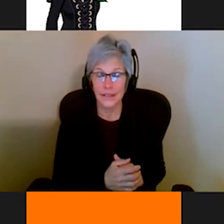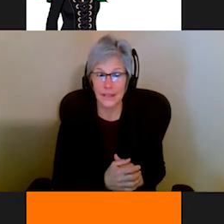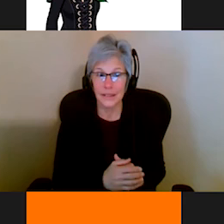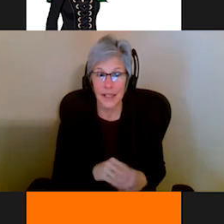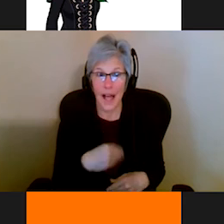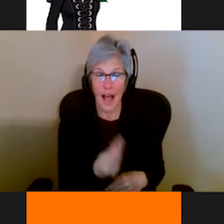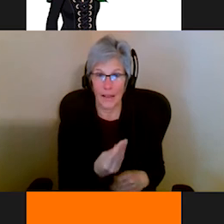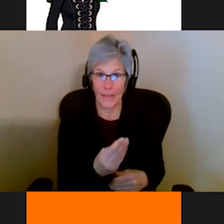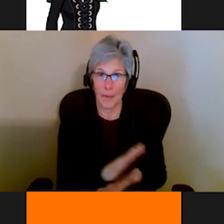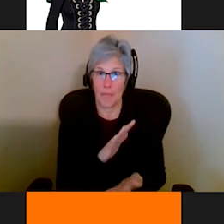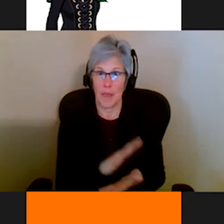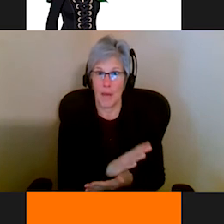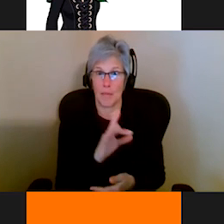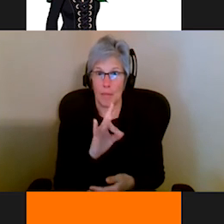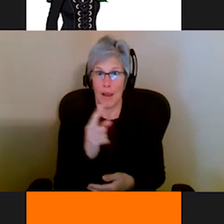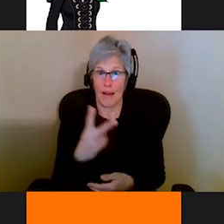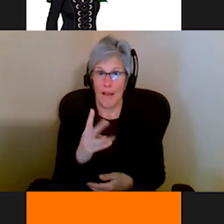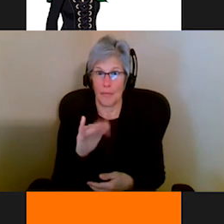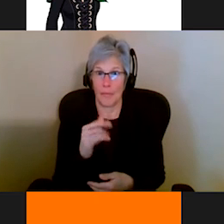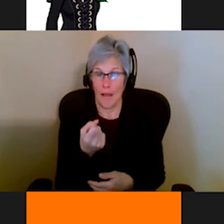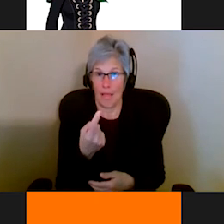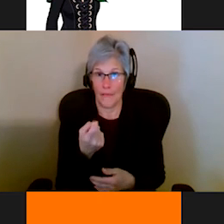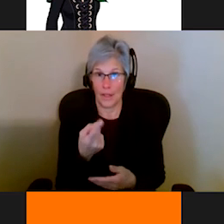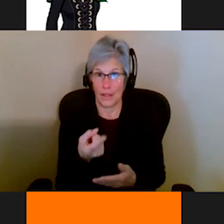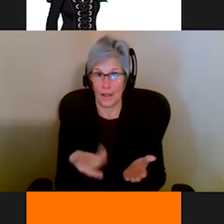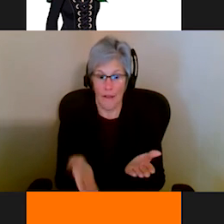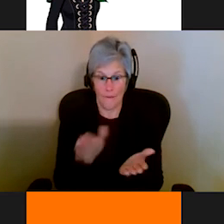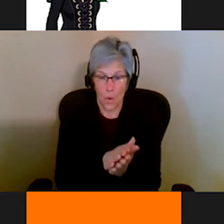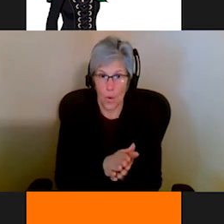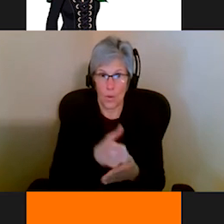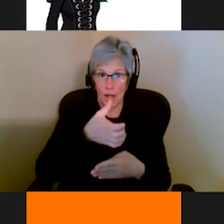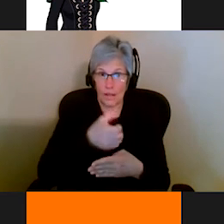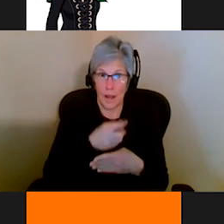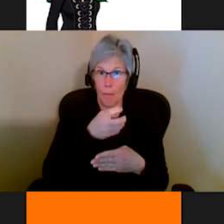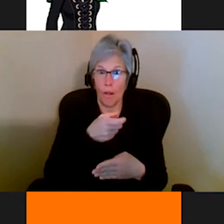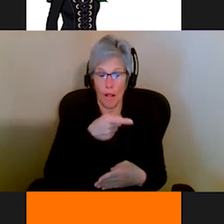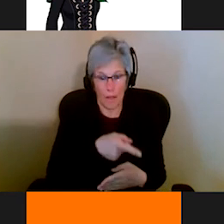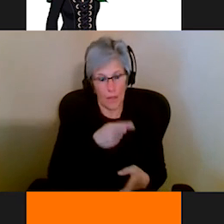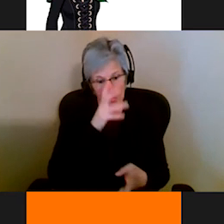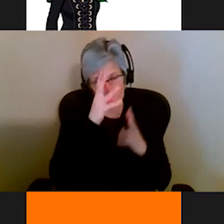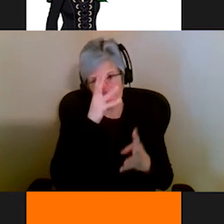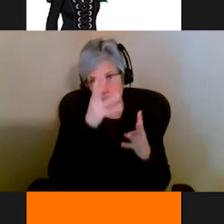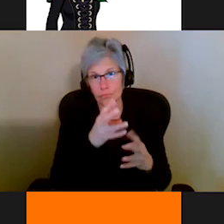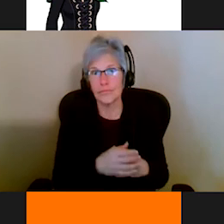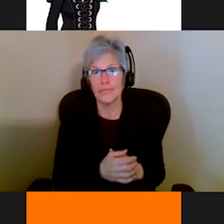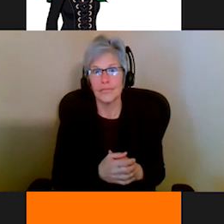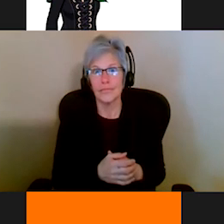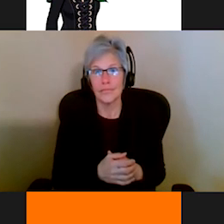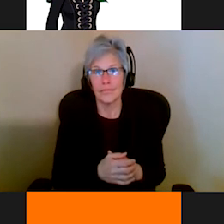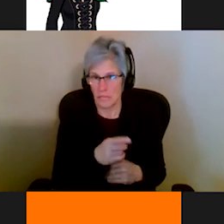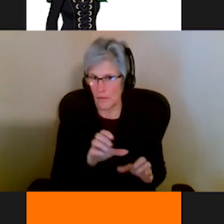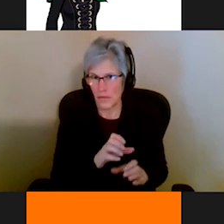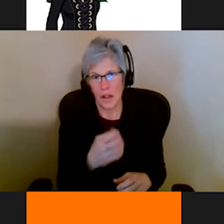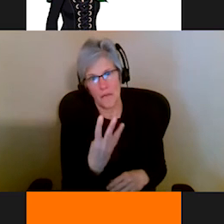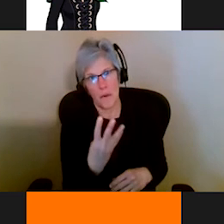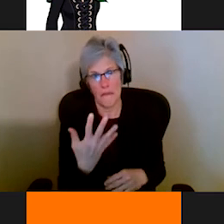11 sheets of paper. I fold them in half, staple them, and they go to town. They've made like at least 4 or 5 each, fully colored,